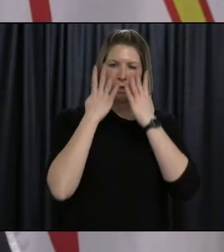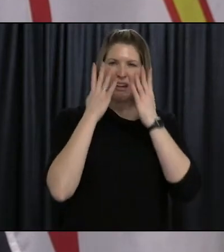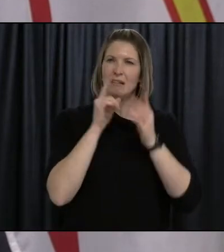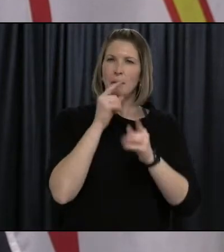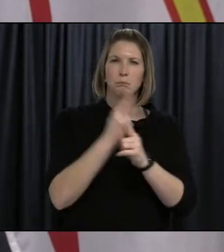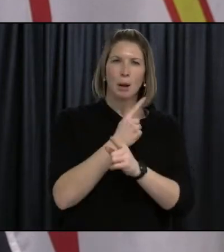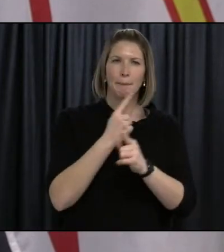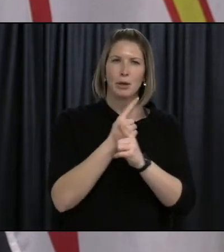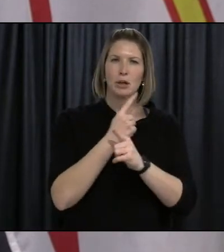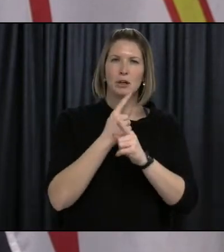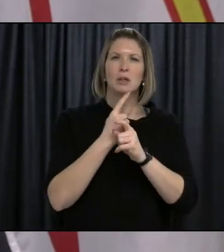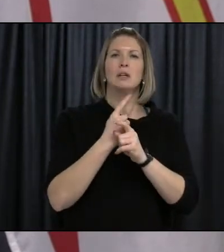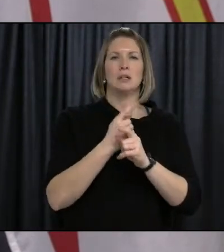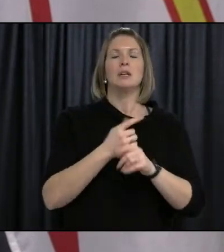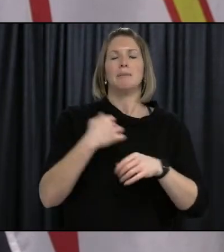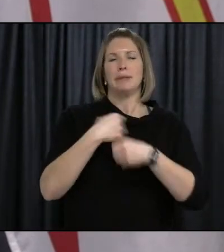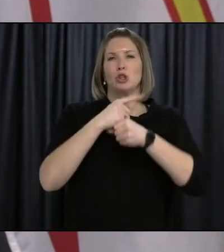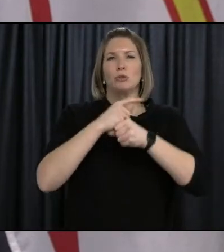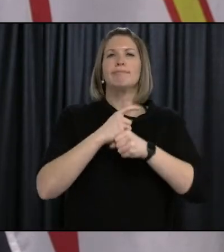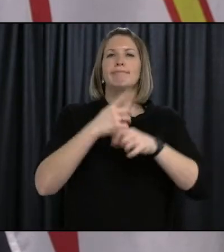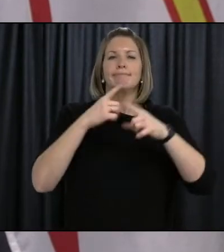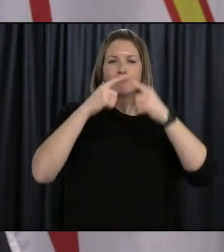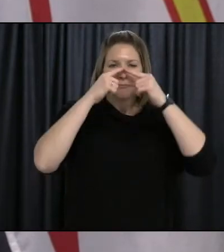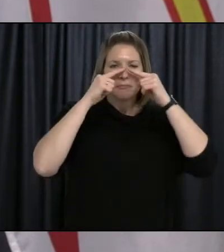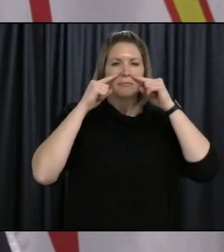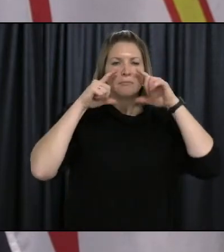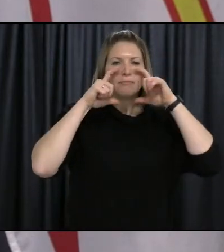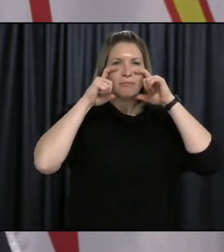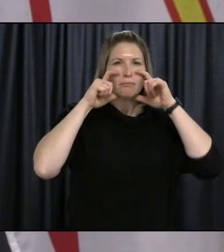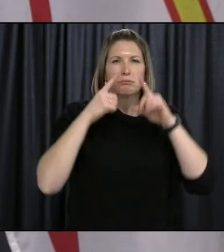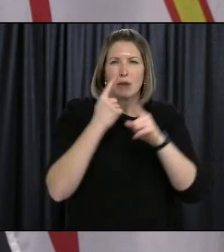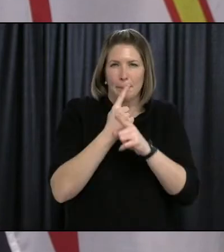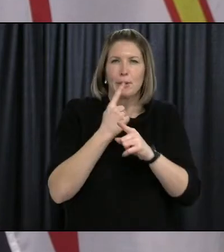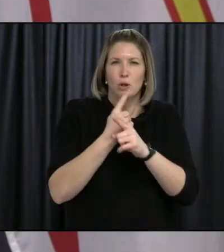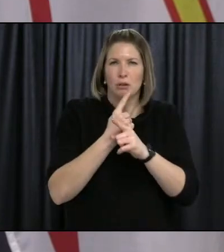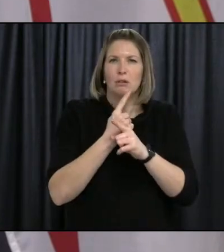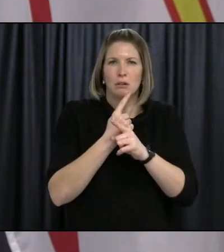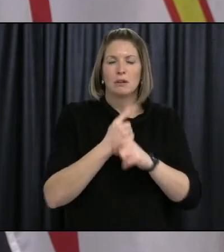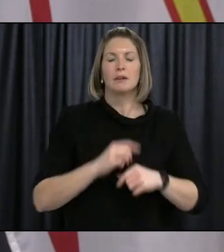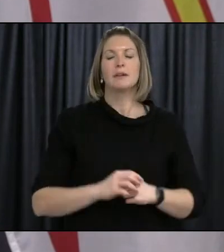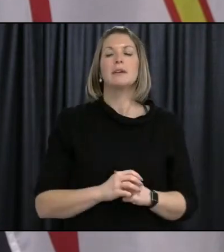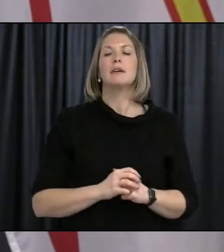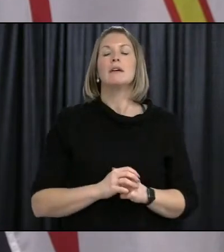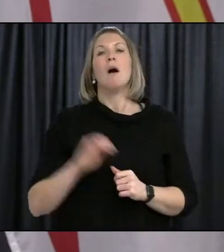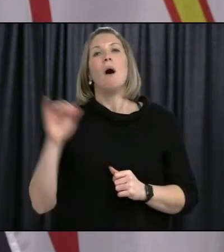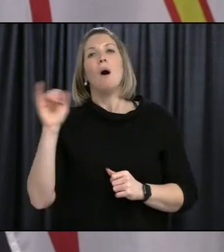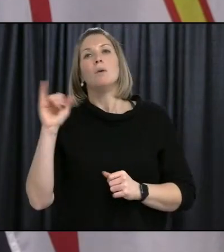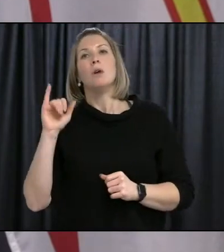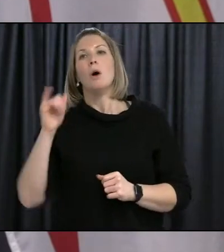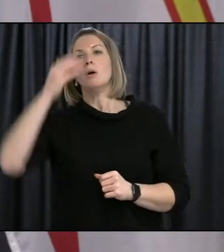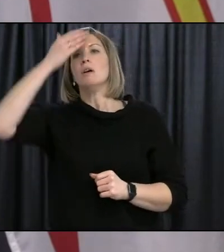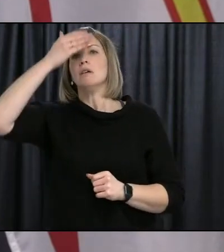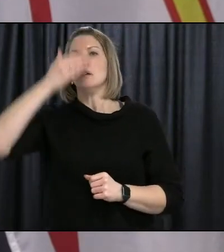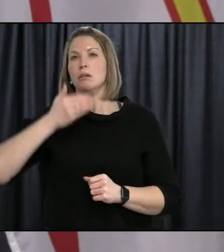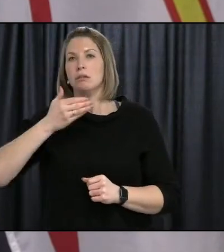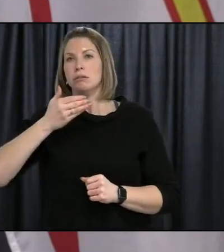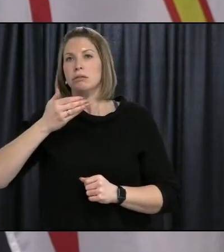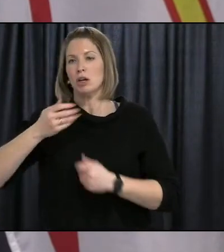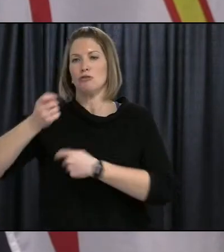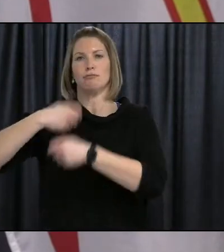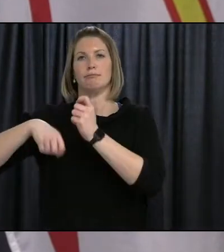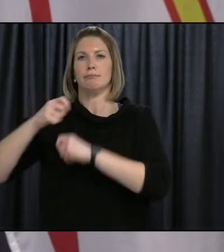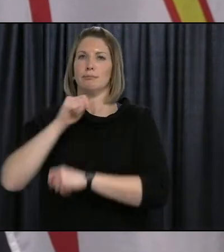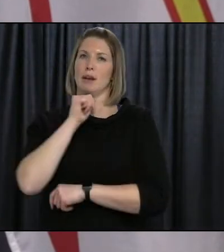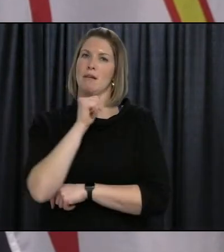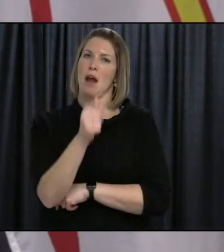masks, as they are open and let droplets escape. They are an option for those with a medical exemption from